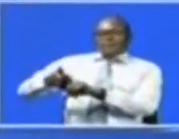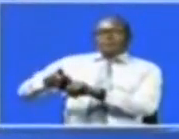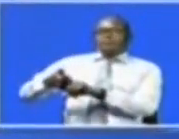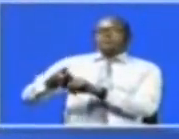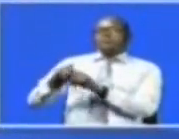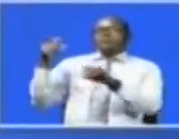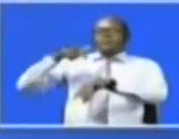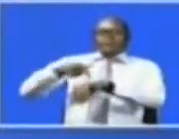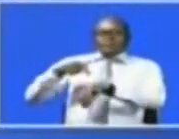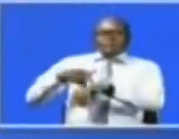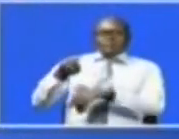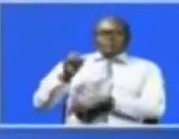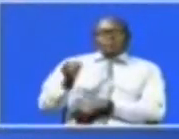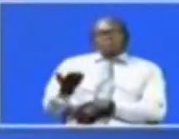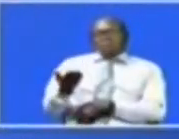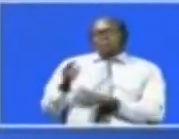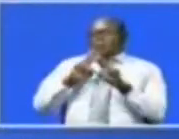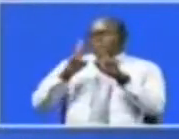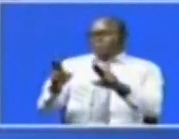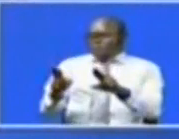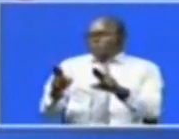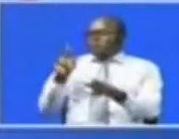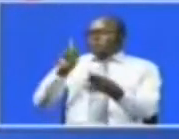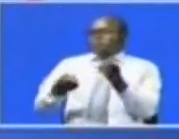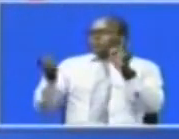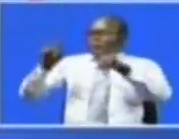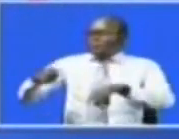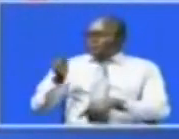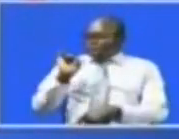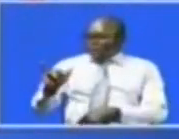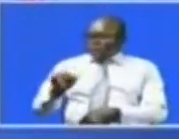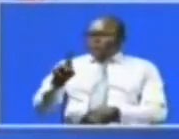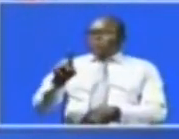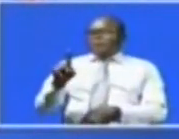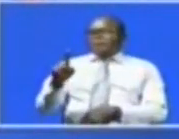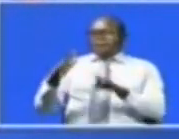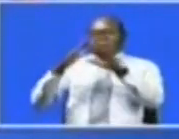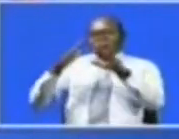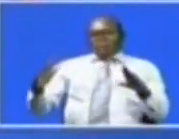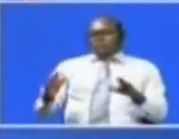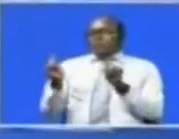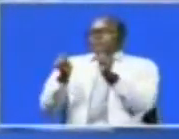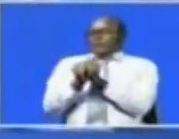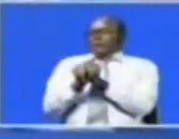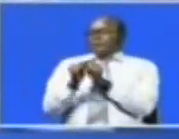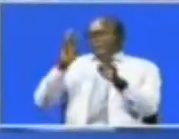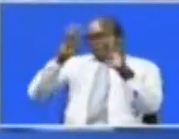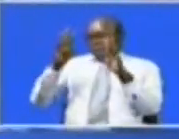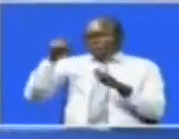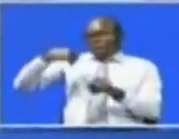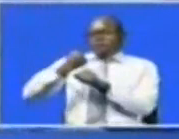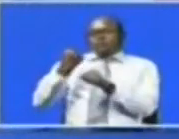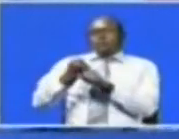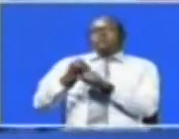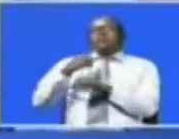times. So had he perhaps reported, we never know what would have happened. So that is one issue, Nyumba Kumi, and perhaps you can speak to what needs to be done to